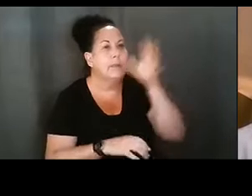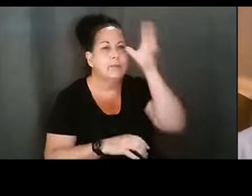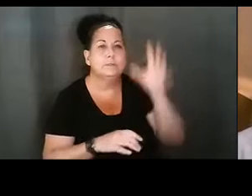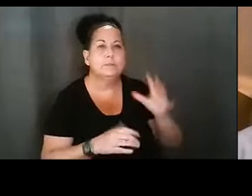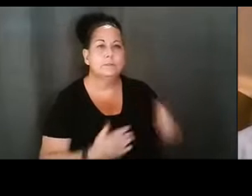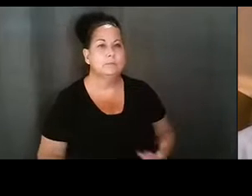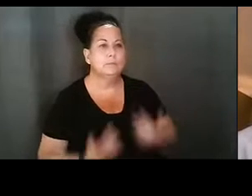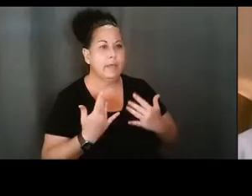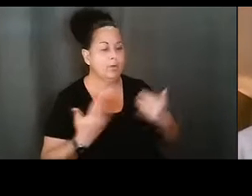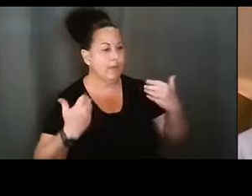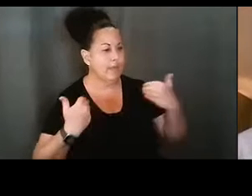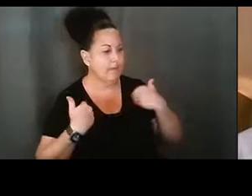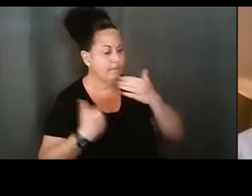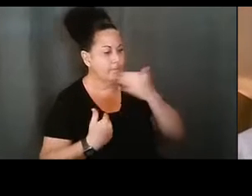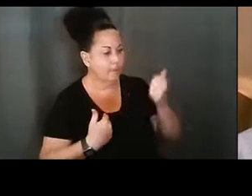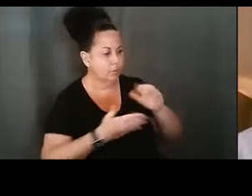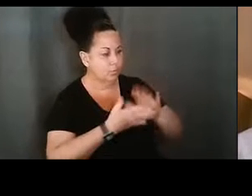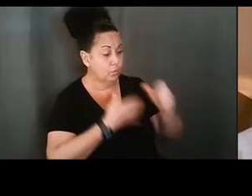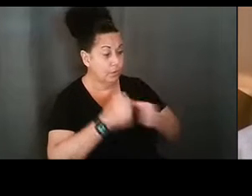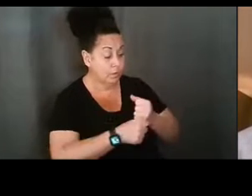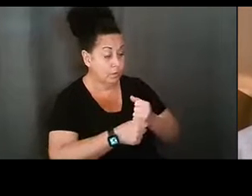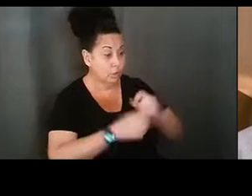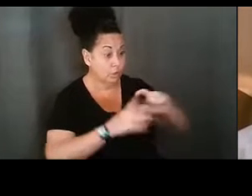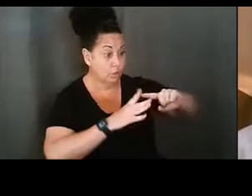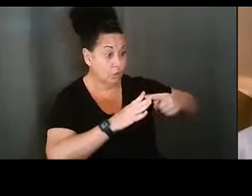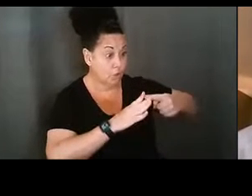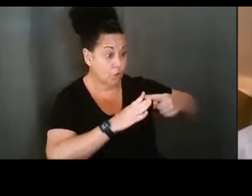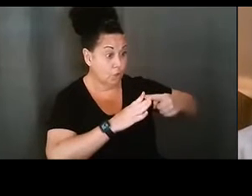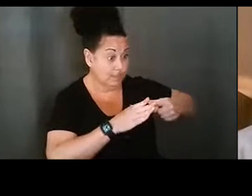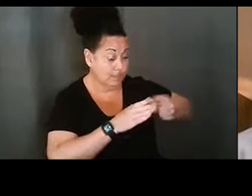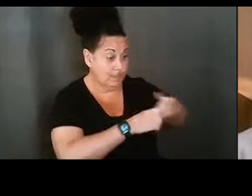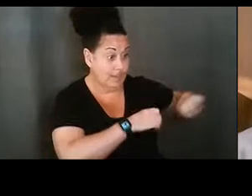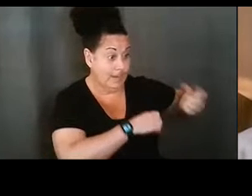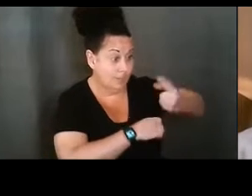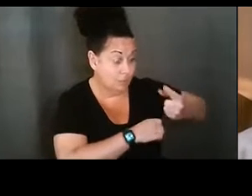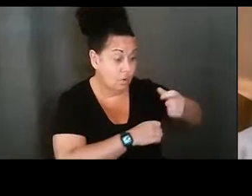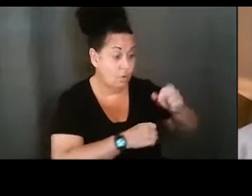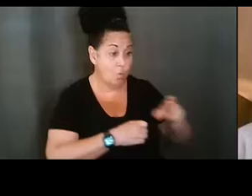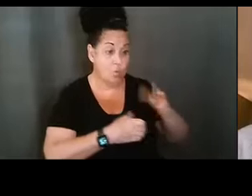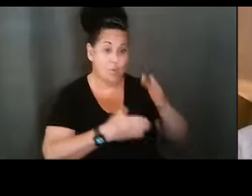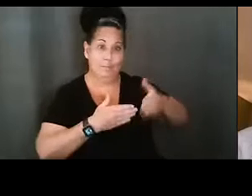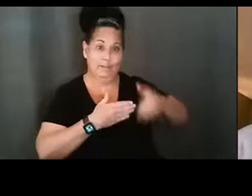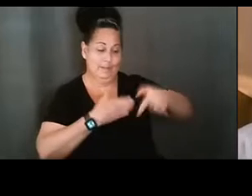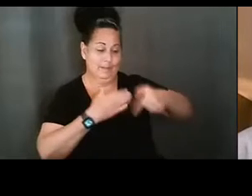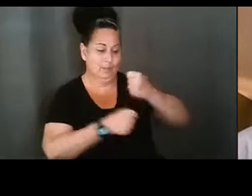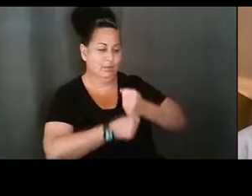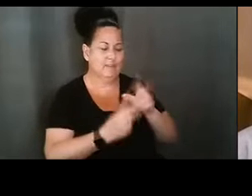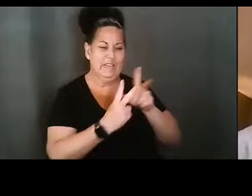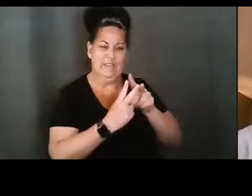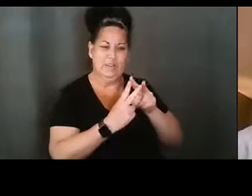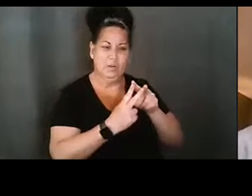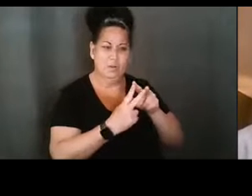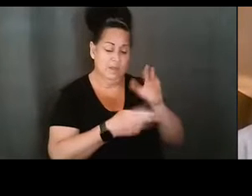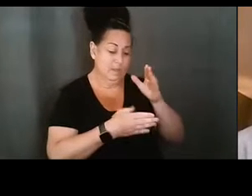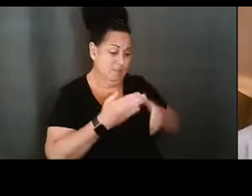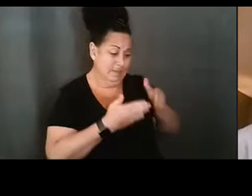a better school year going into next year or to complete this year? Both of those, please. Either one. In terms of completing